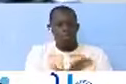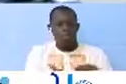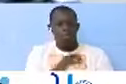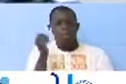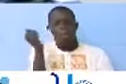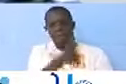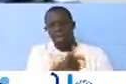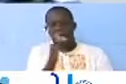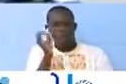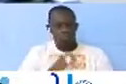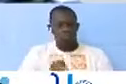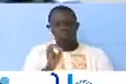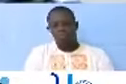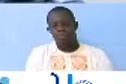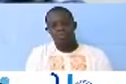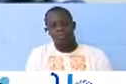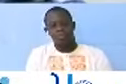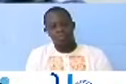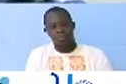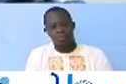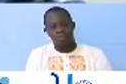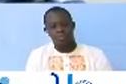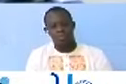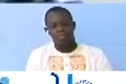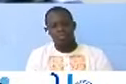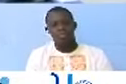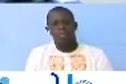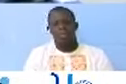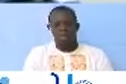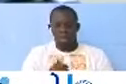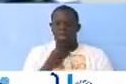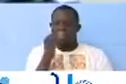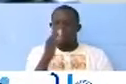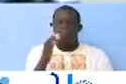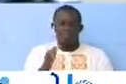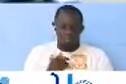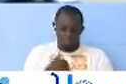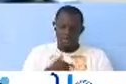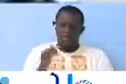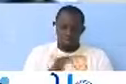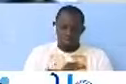You did not pay for it. I said I have paid for it.